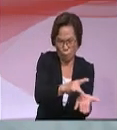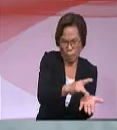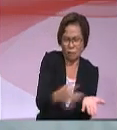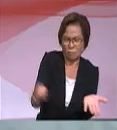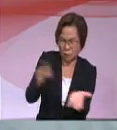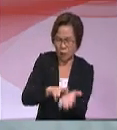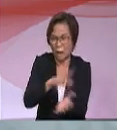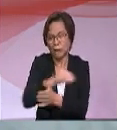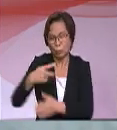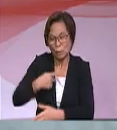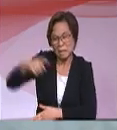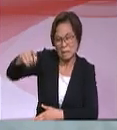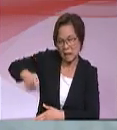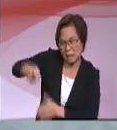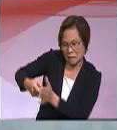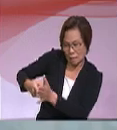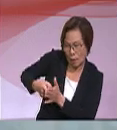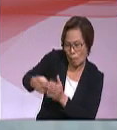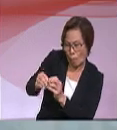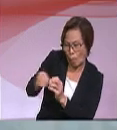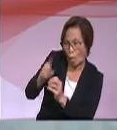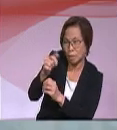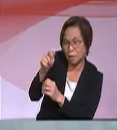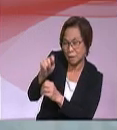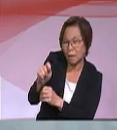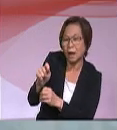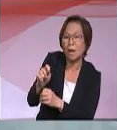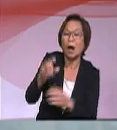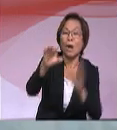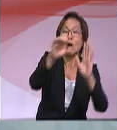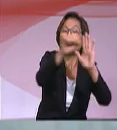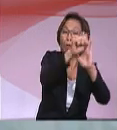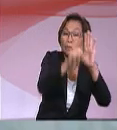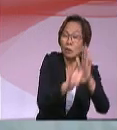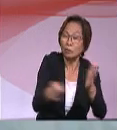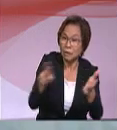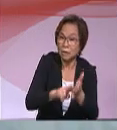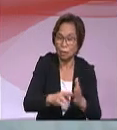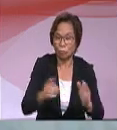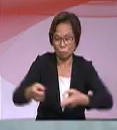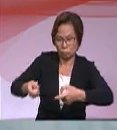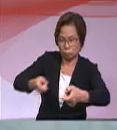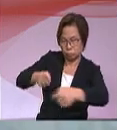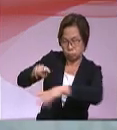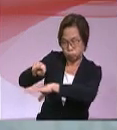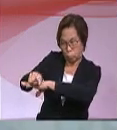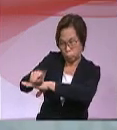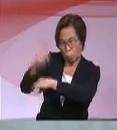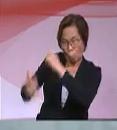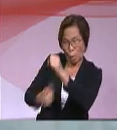we need more data. So we give a conditional registration and we monitor for a period of 1 year